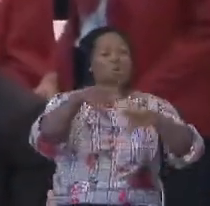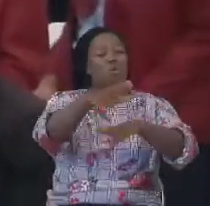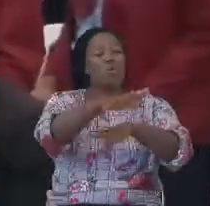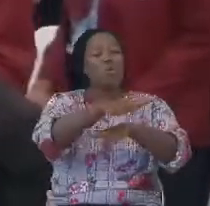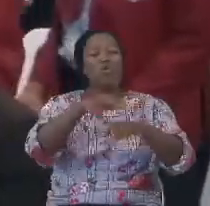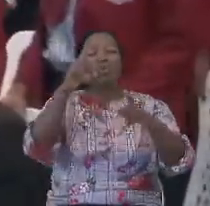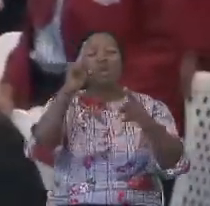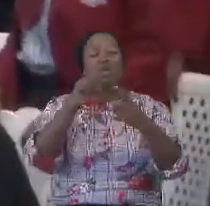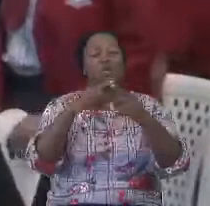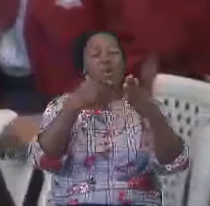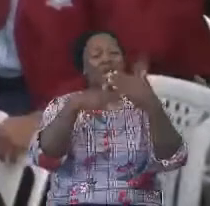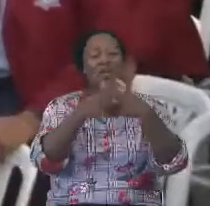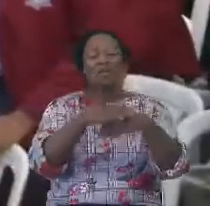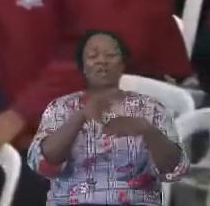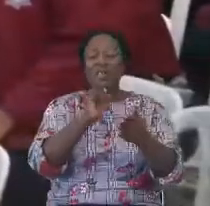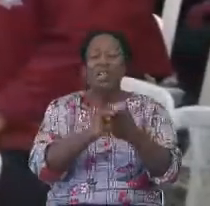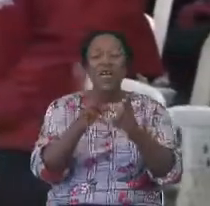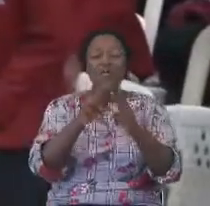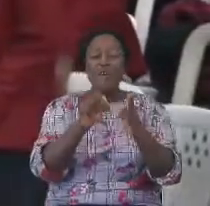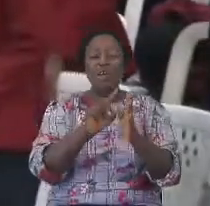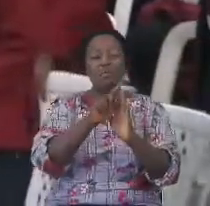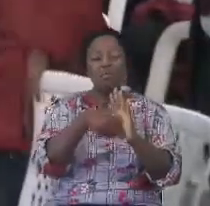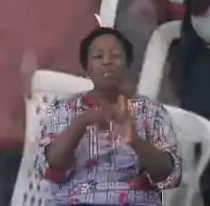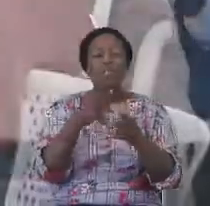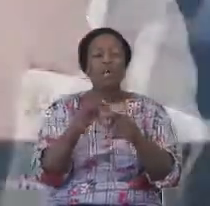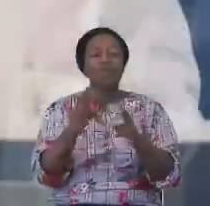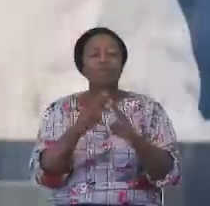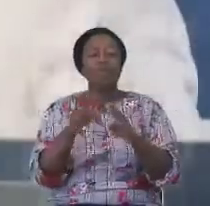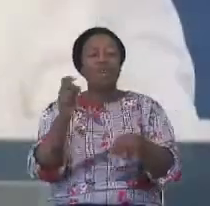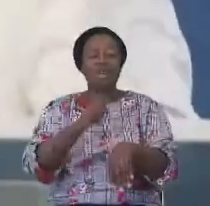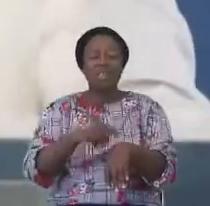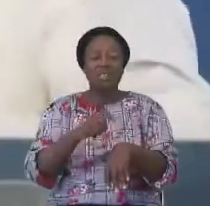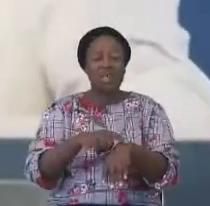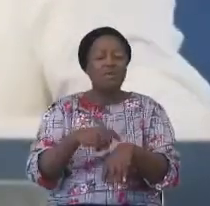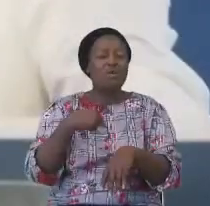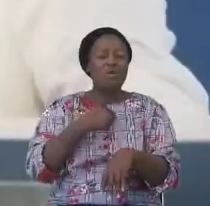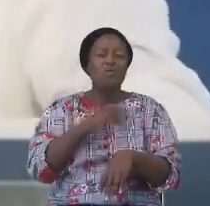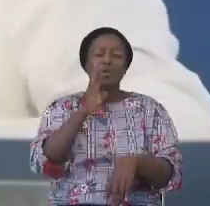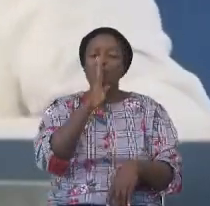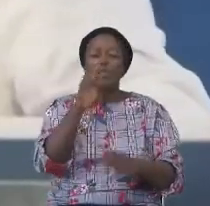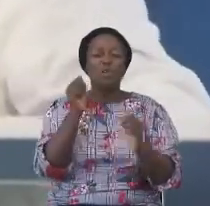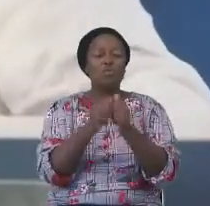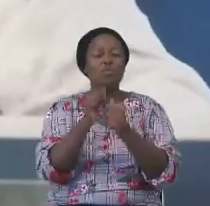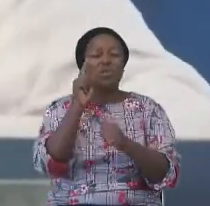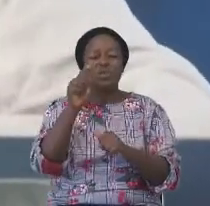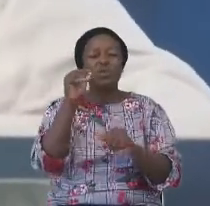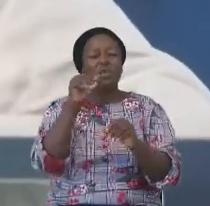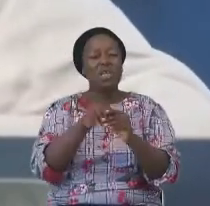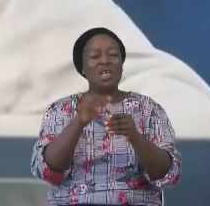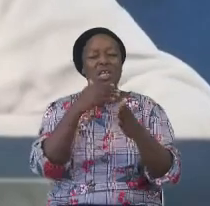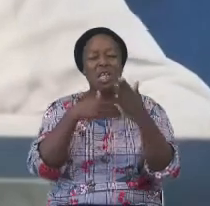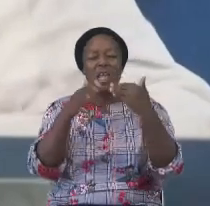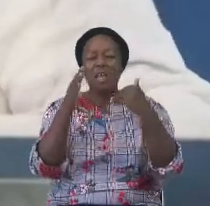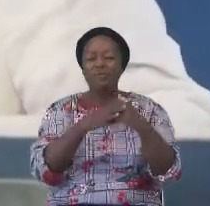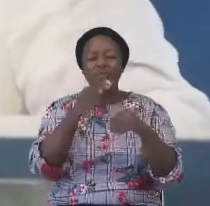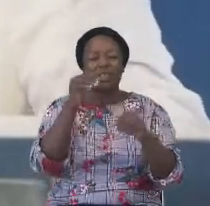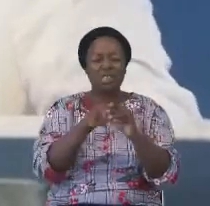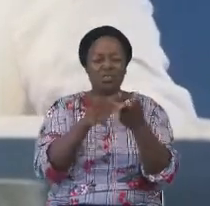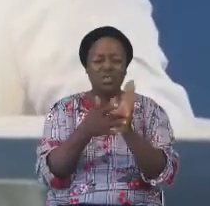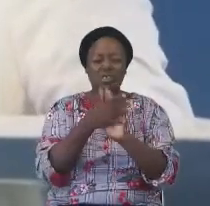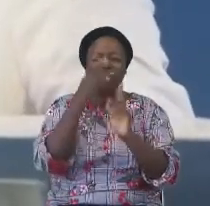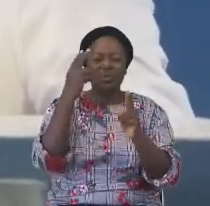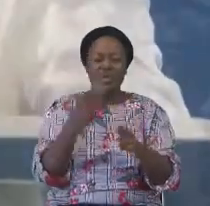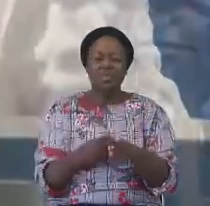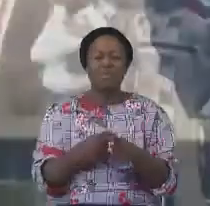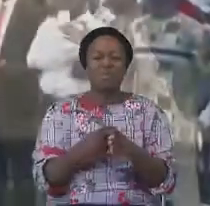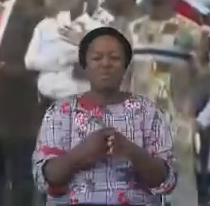the time to cross over, that very moment, that very hour, that very day, we will be